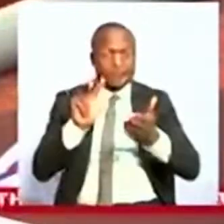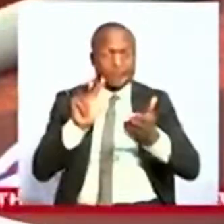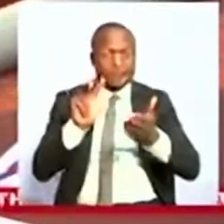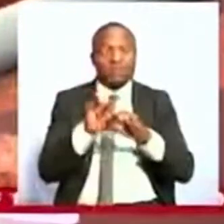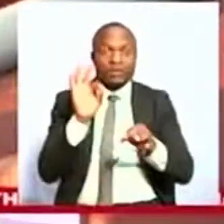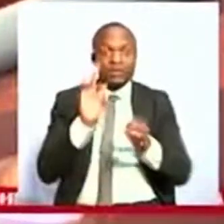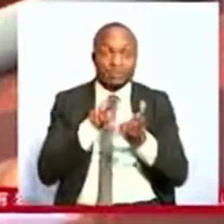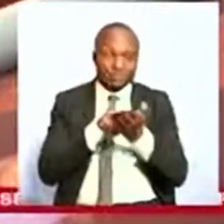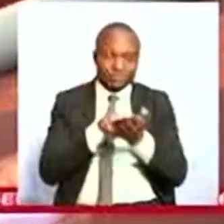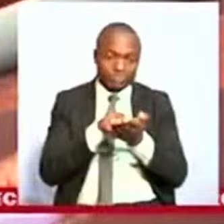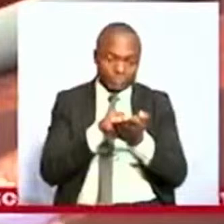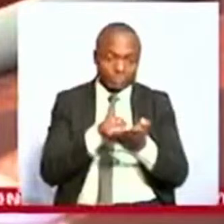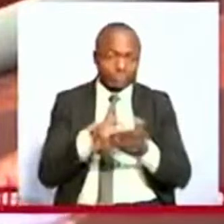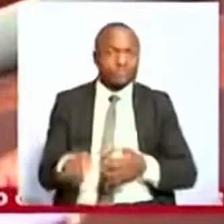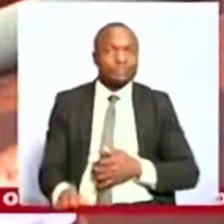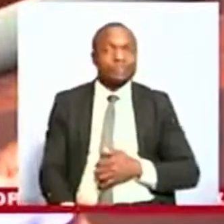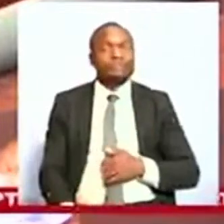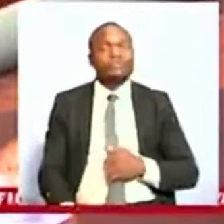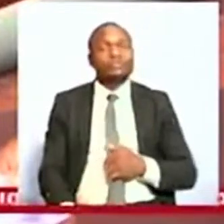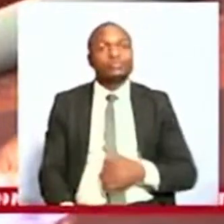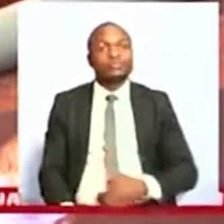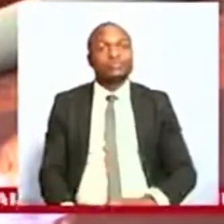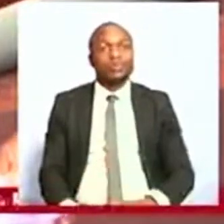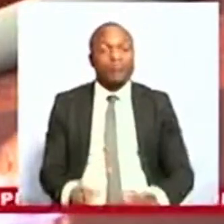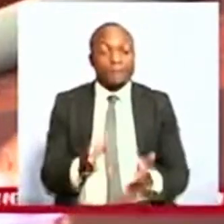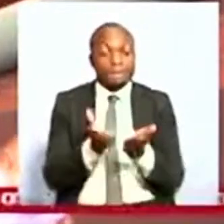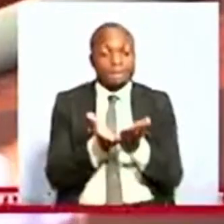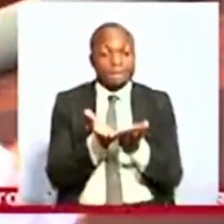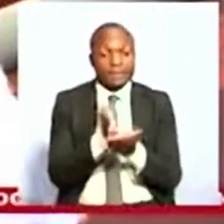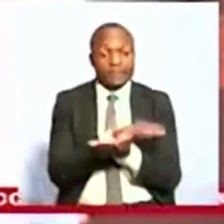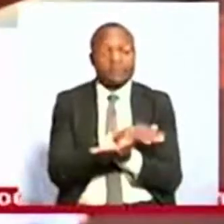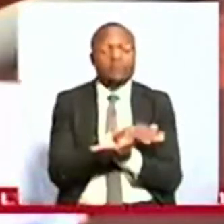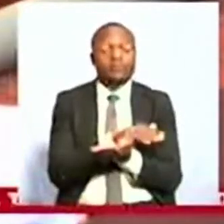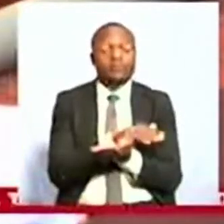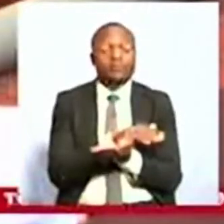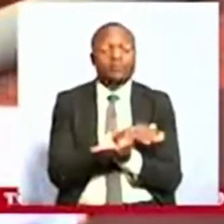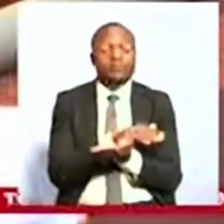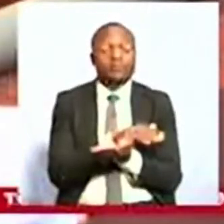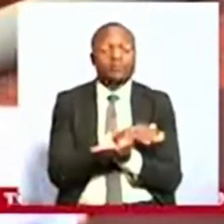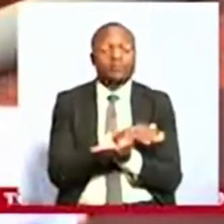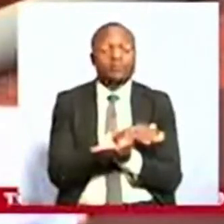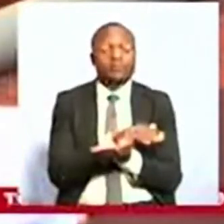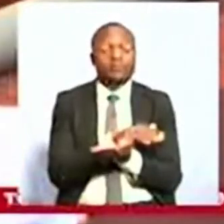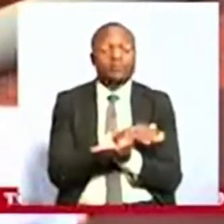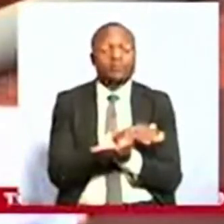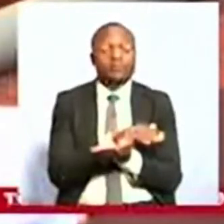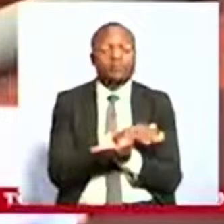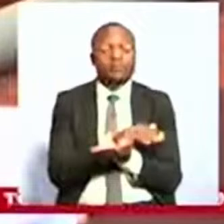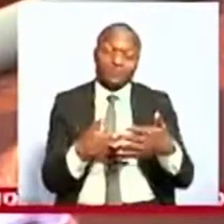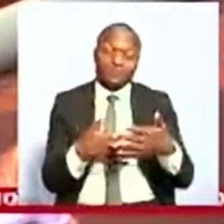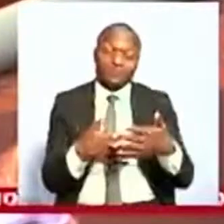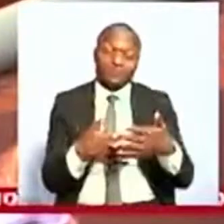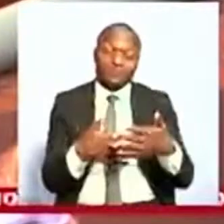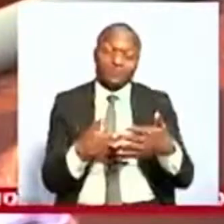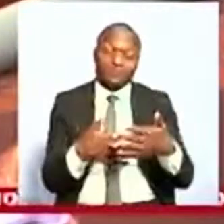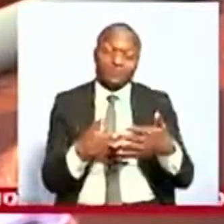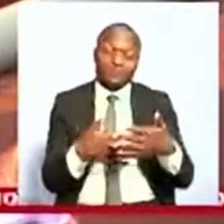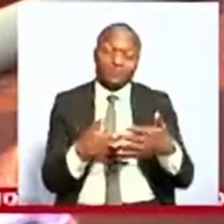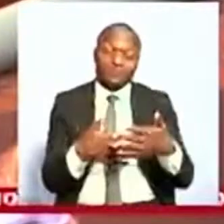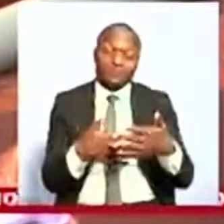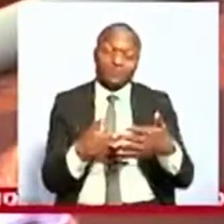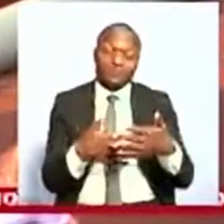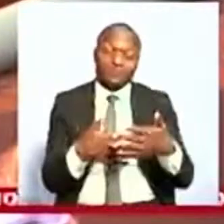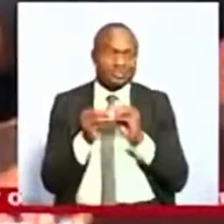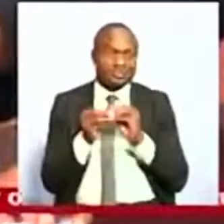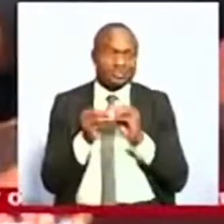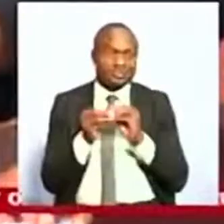and recommendations. So at page, unfortunately our document is not numbered, but